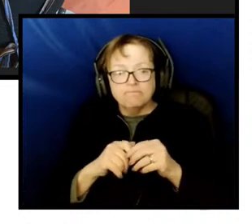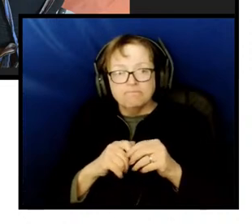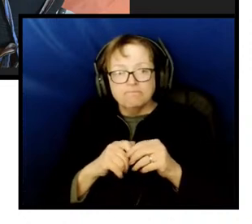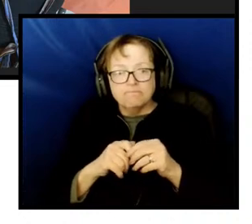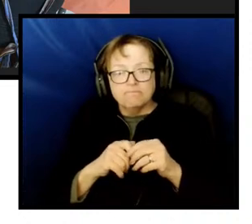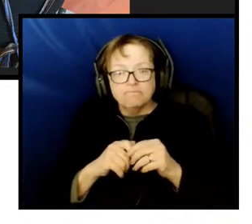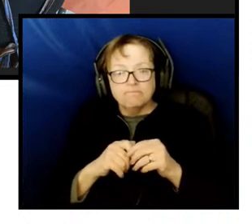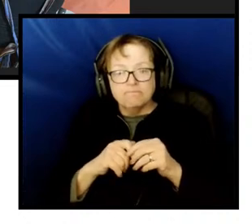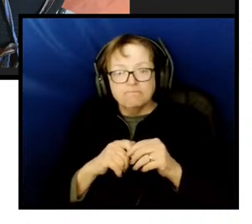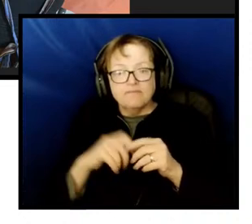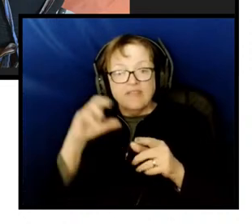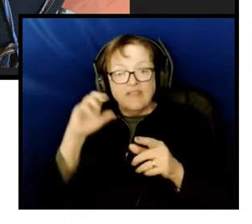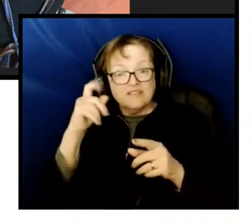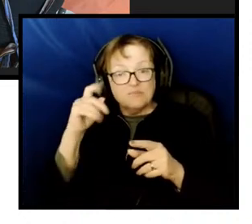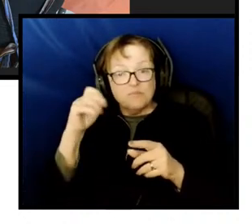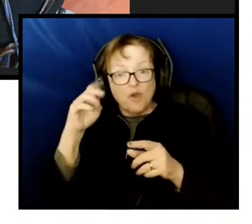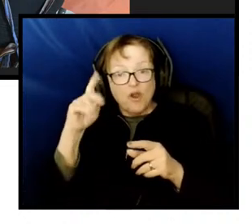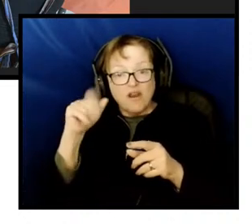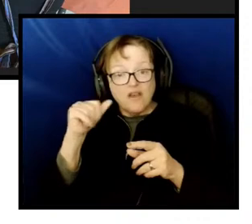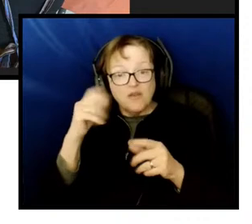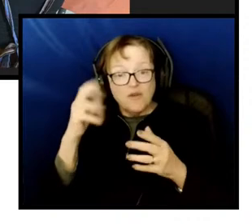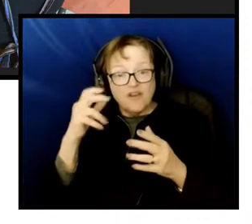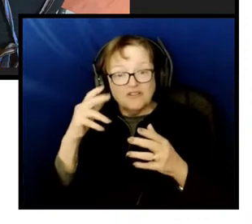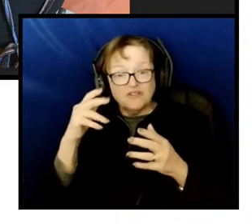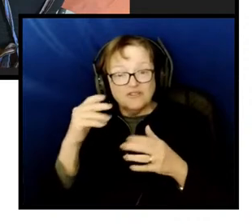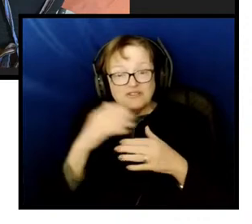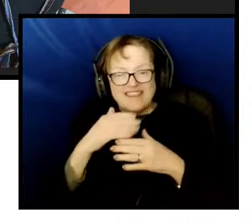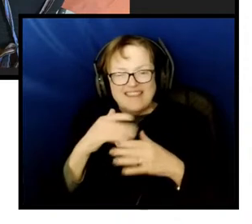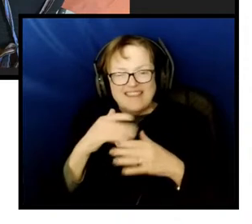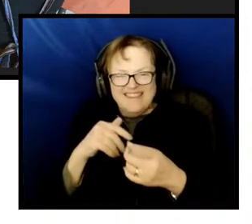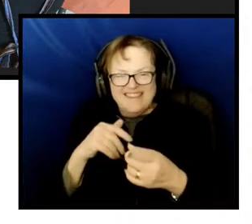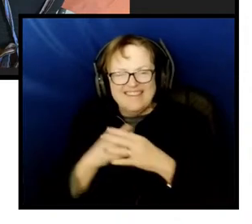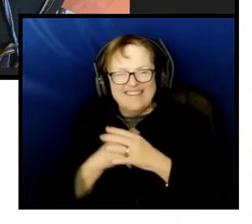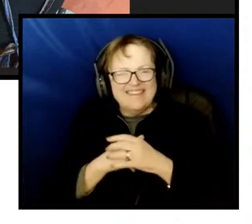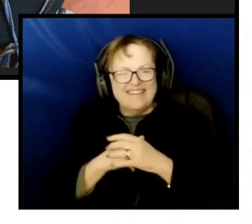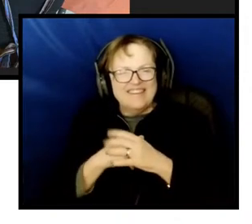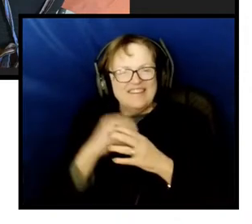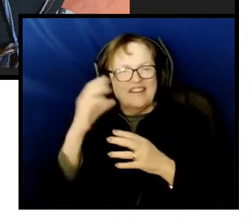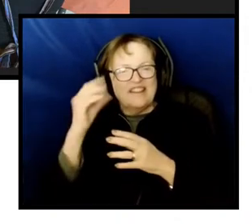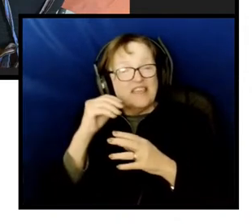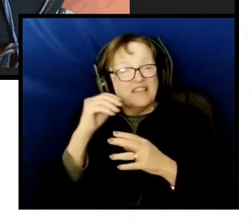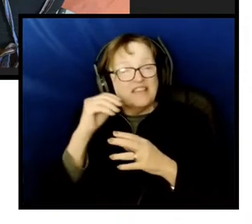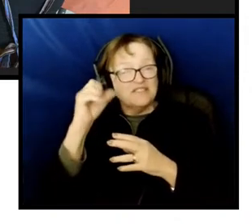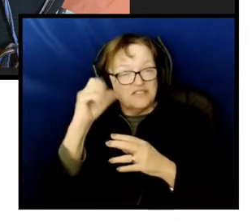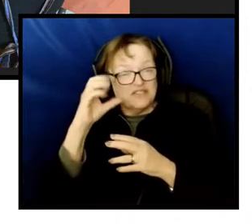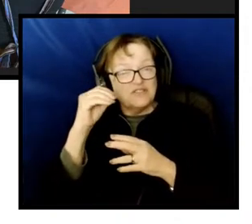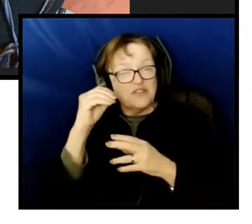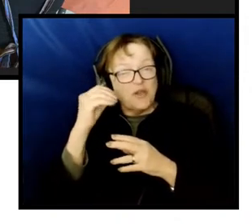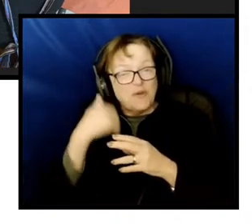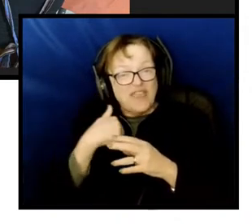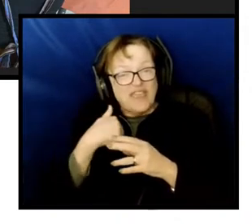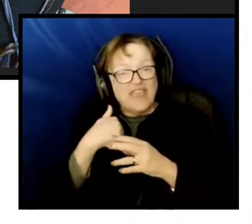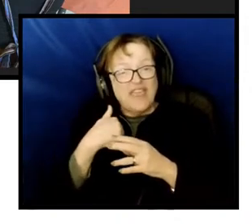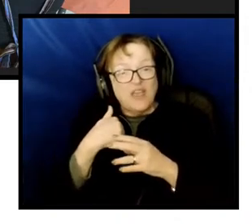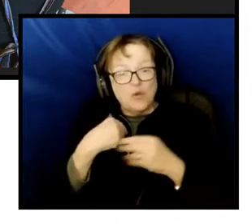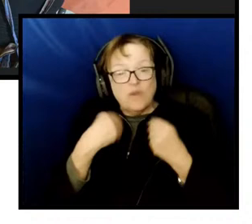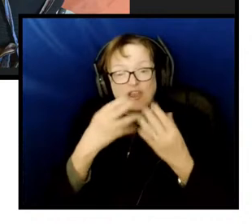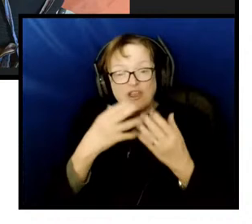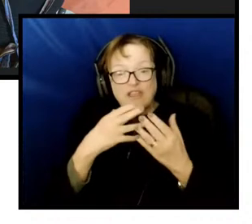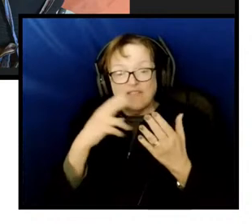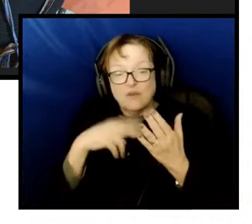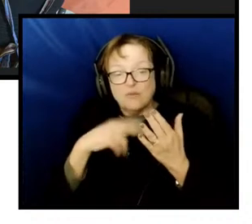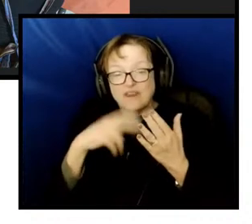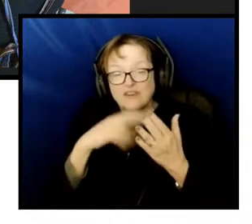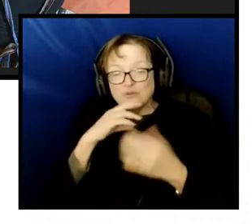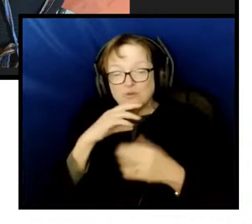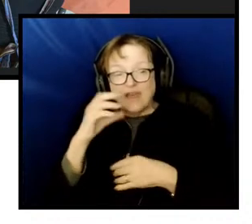Sparta, do you want to tell us what's going on here? So here we are giving readings to our elders. And at